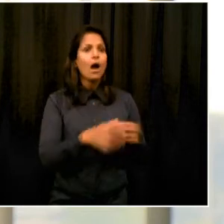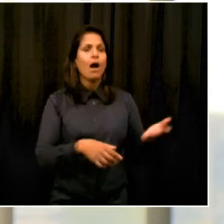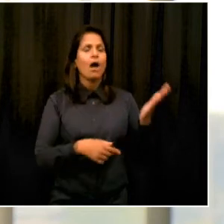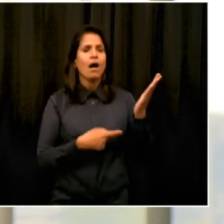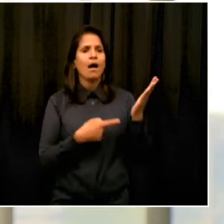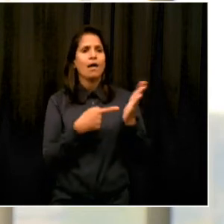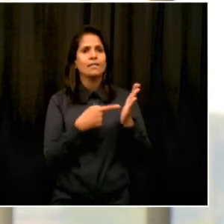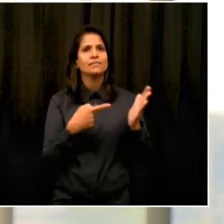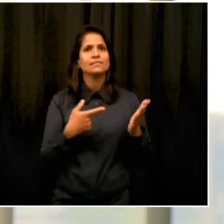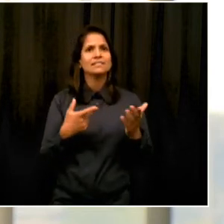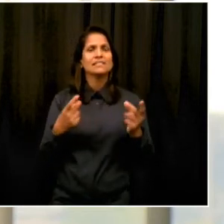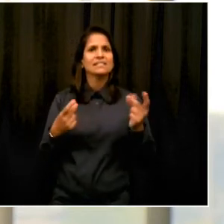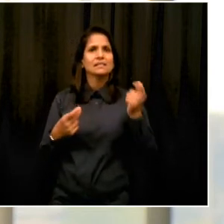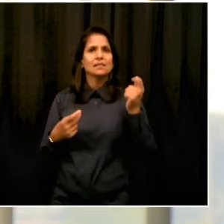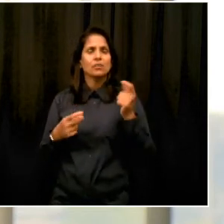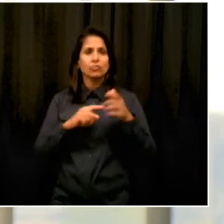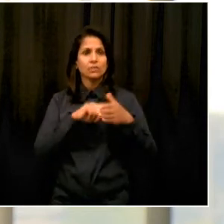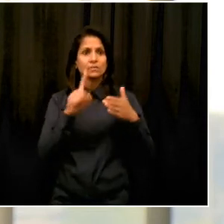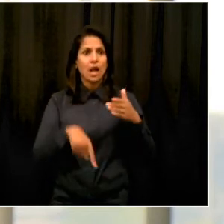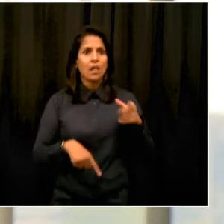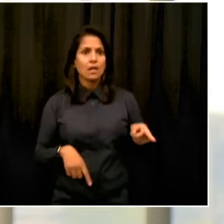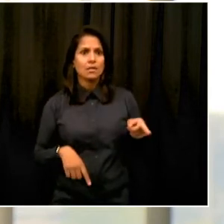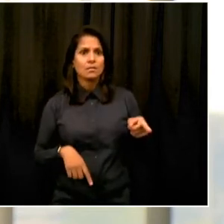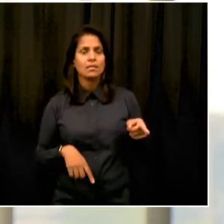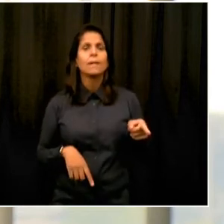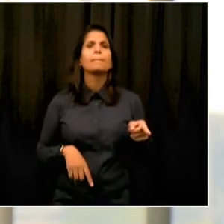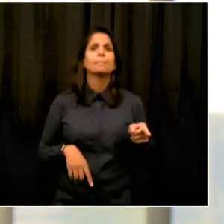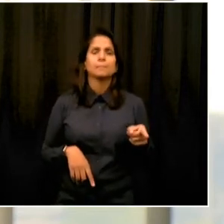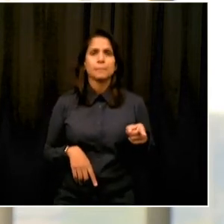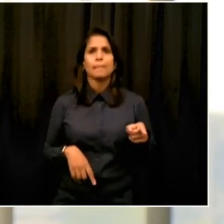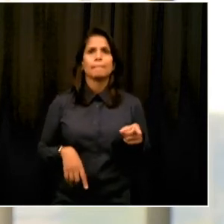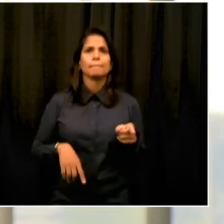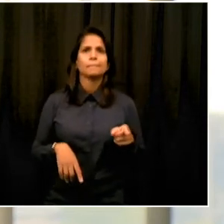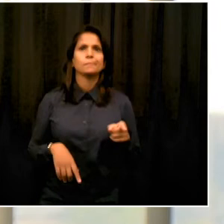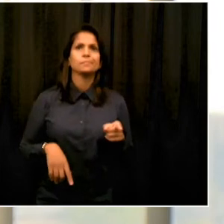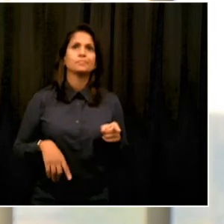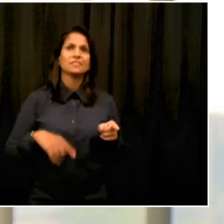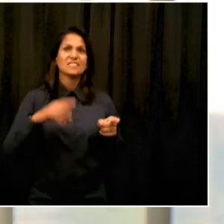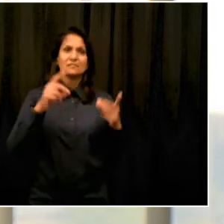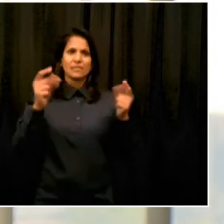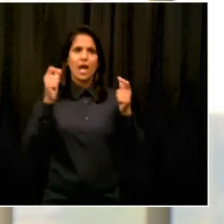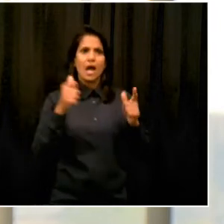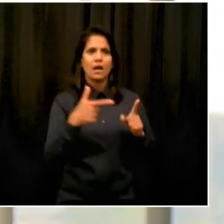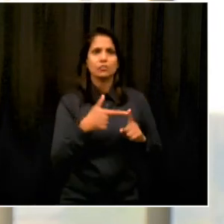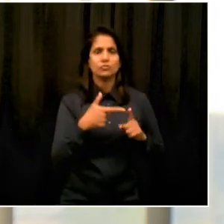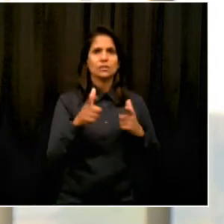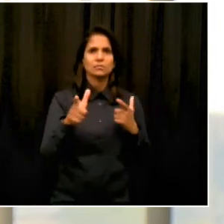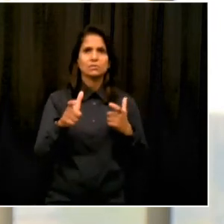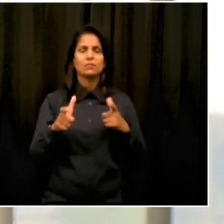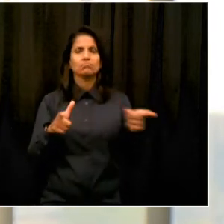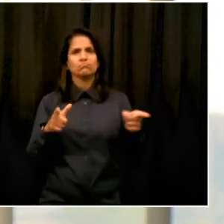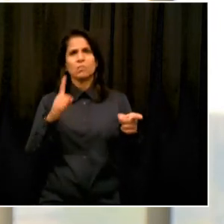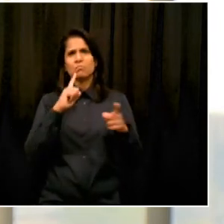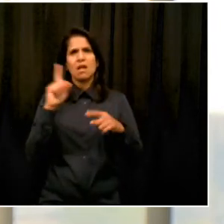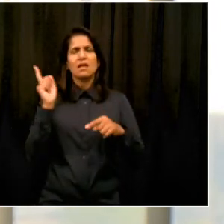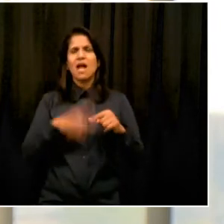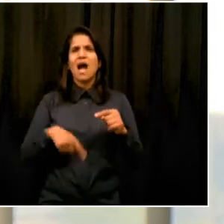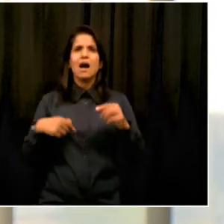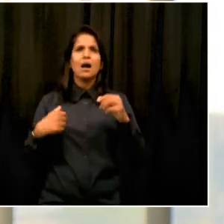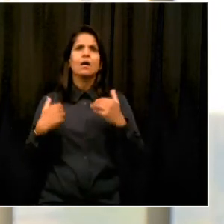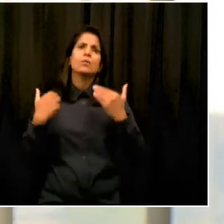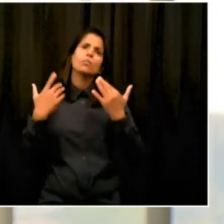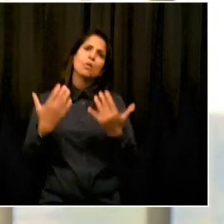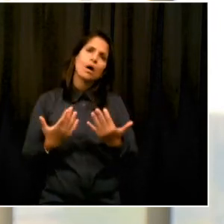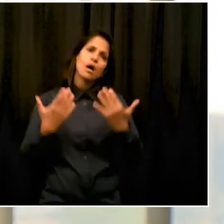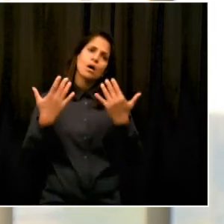into a restaurant safely or not. And you doing it at that speed is essential to economic reopening. And that's why this is an open call to innovation anywhere. This includes